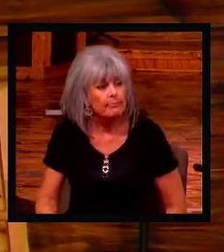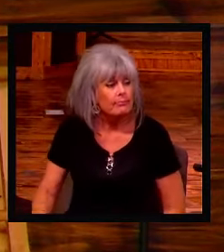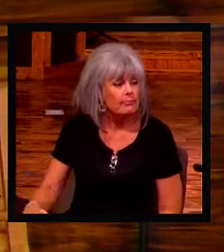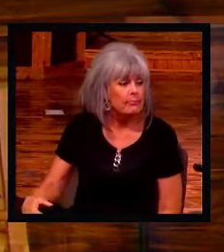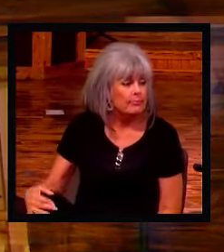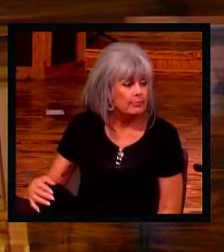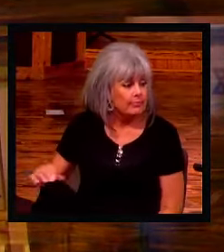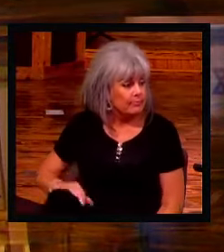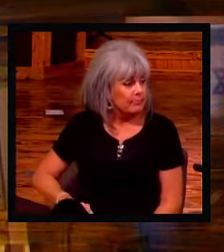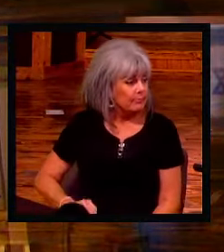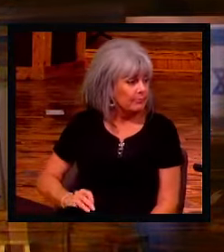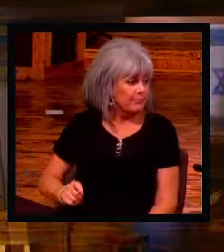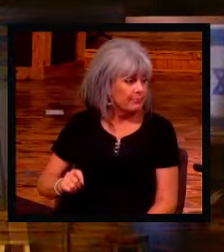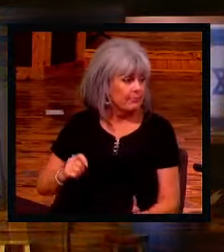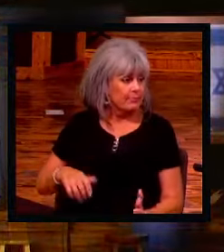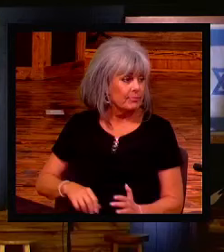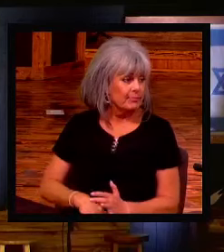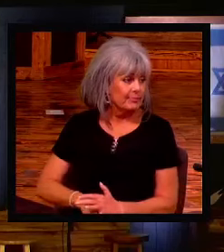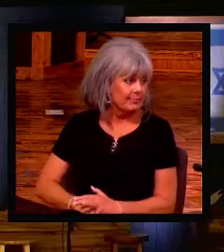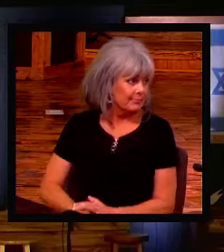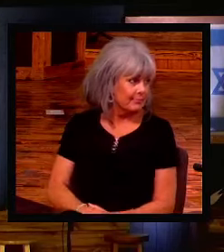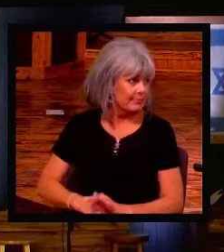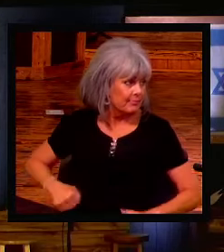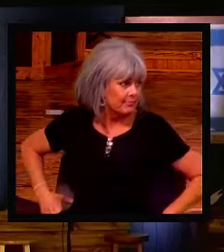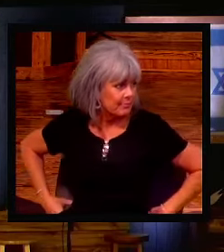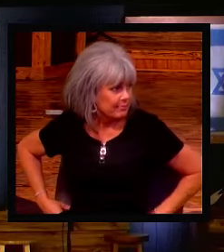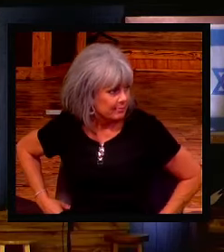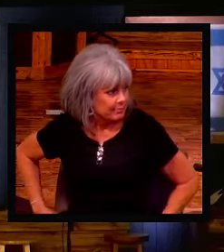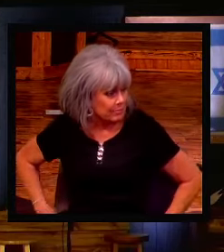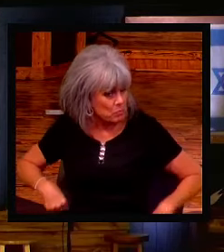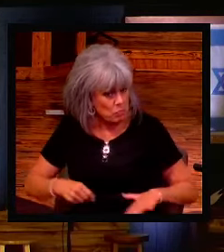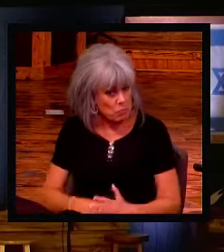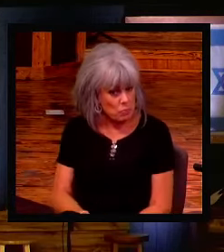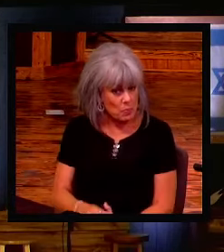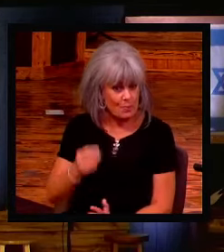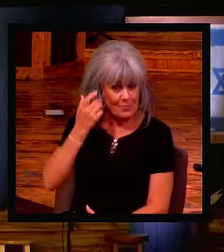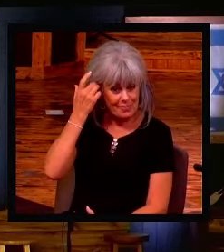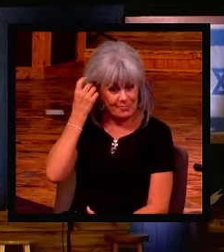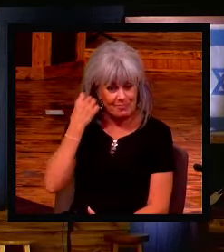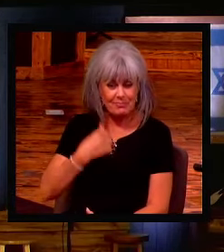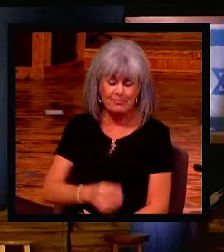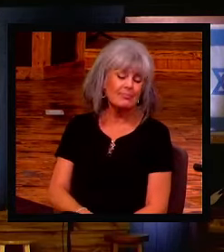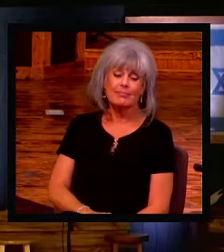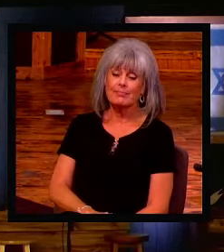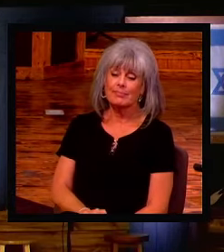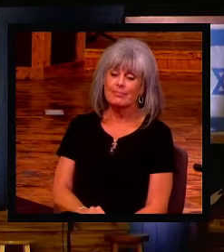two already. Y'all come on. Uh-oh.